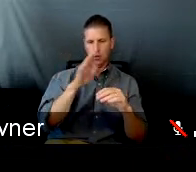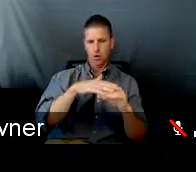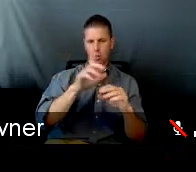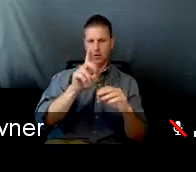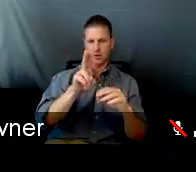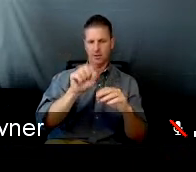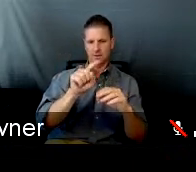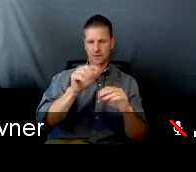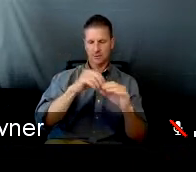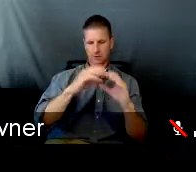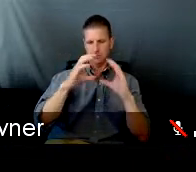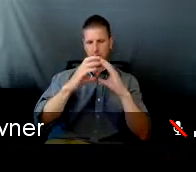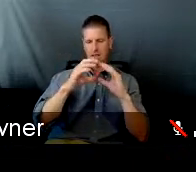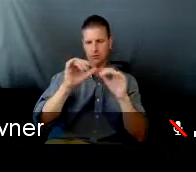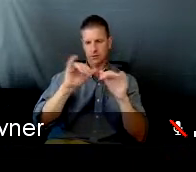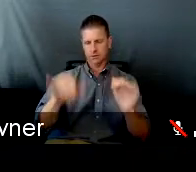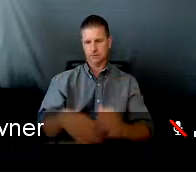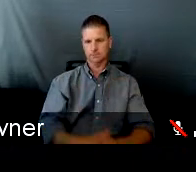in the planetary system.